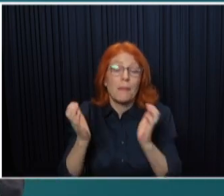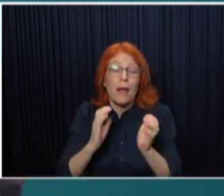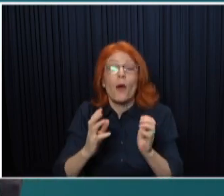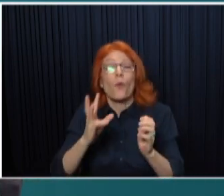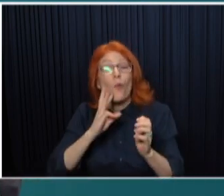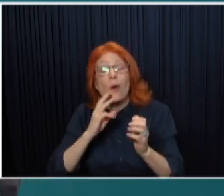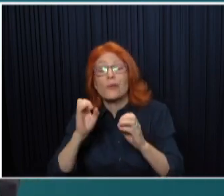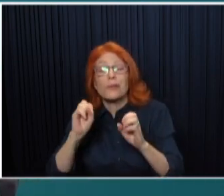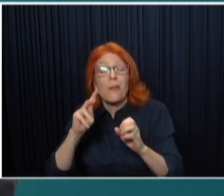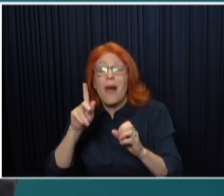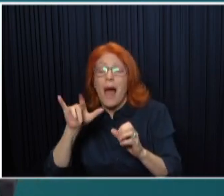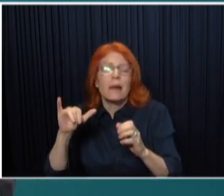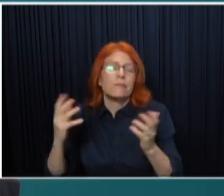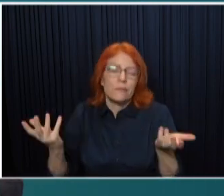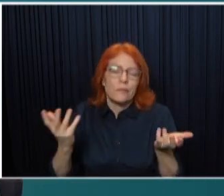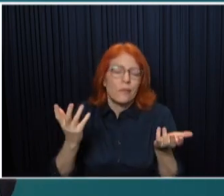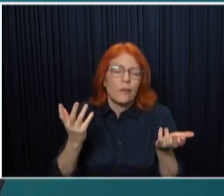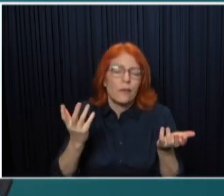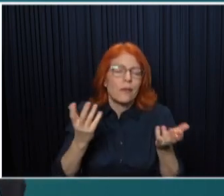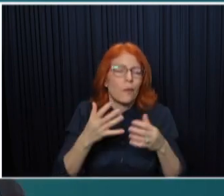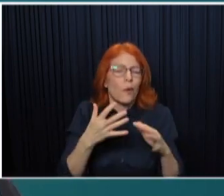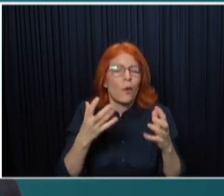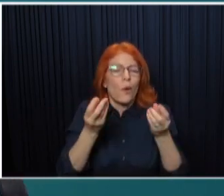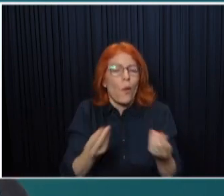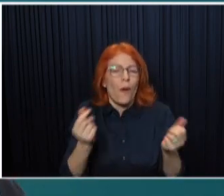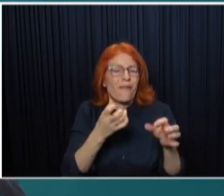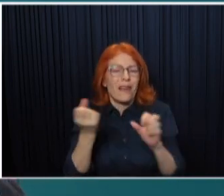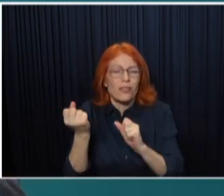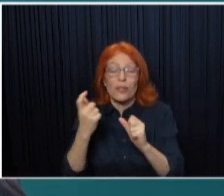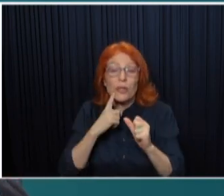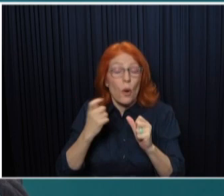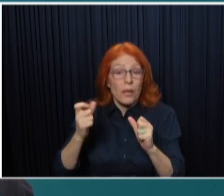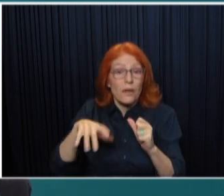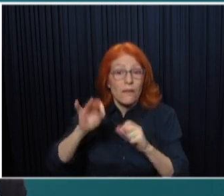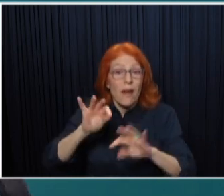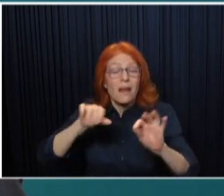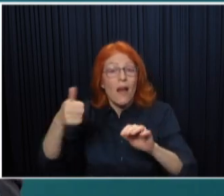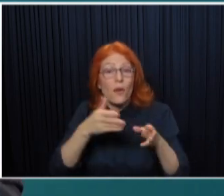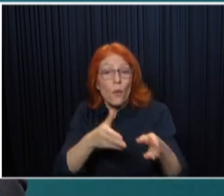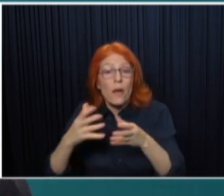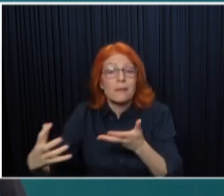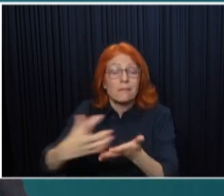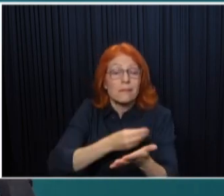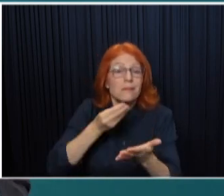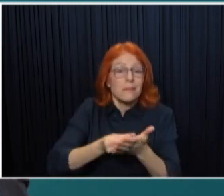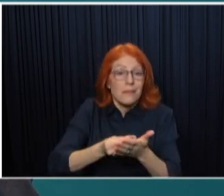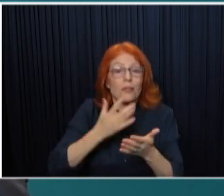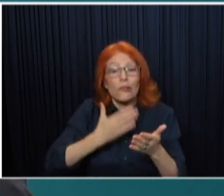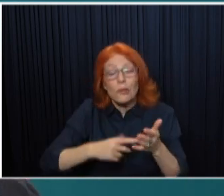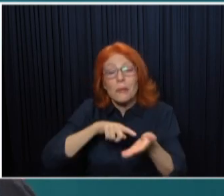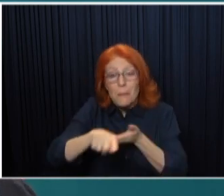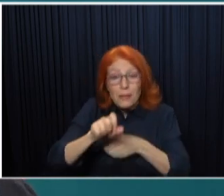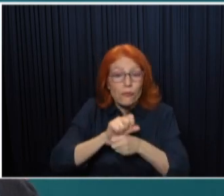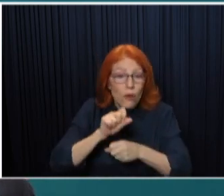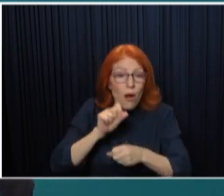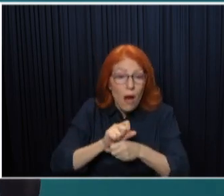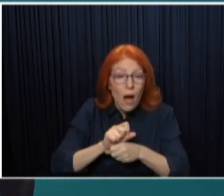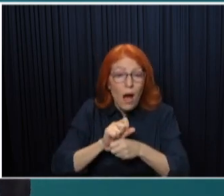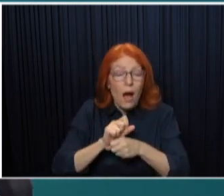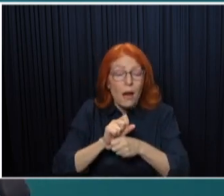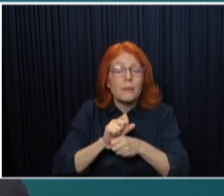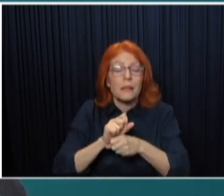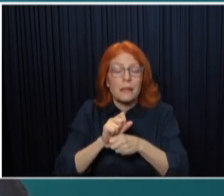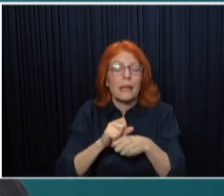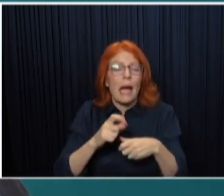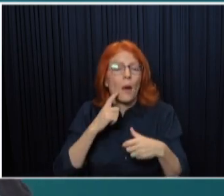supply. And we're going to have to come up with different sources of revenue, different sources of good paying jobs. And